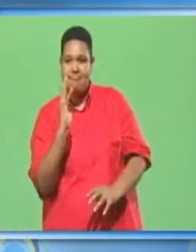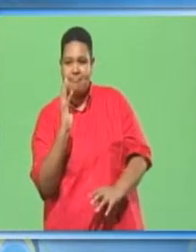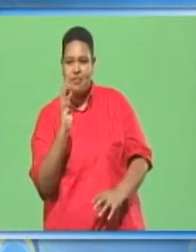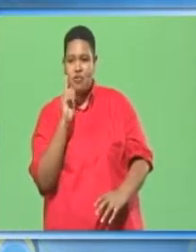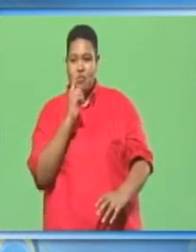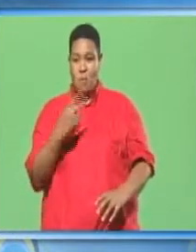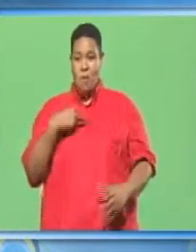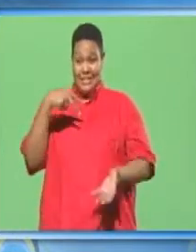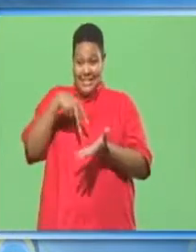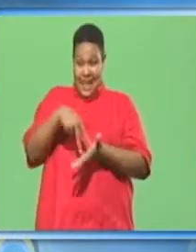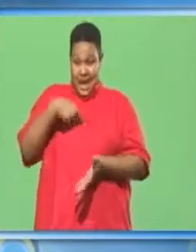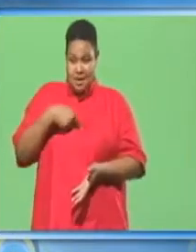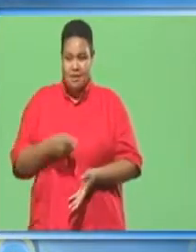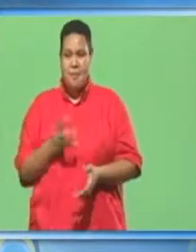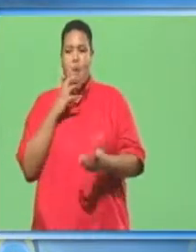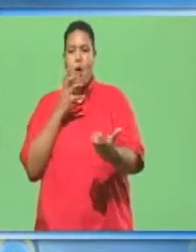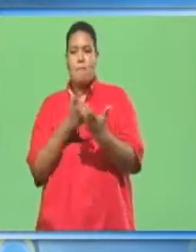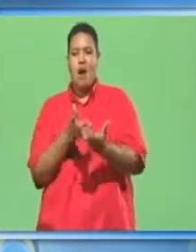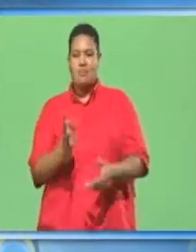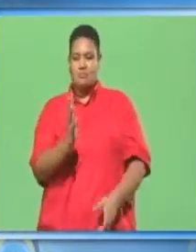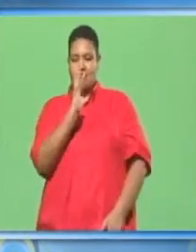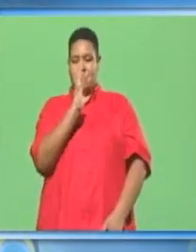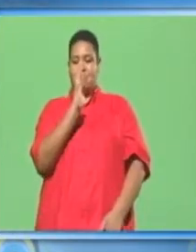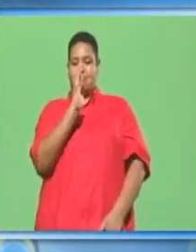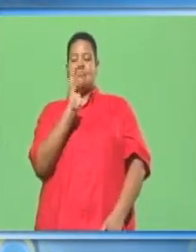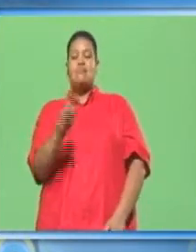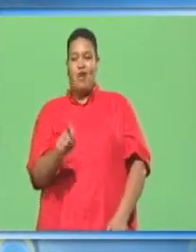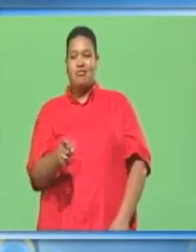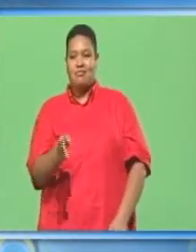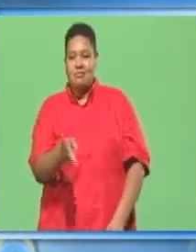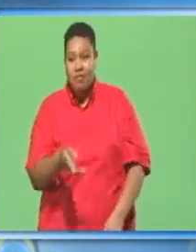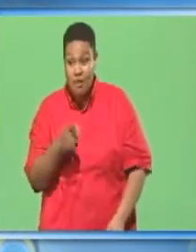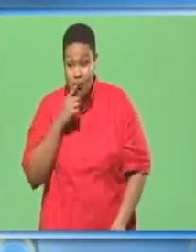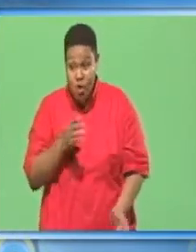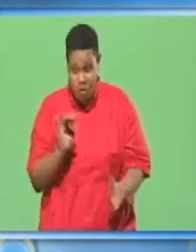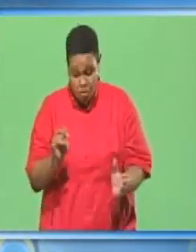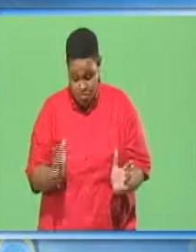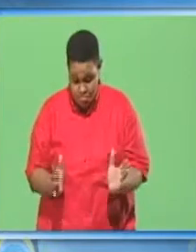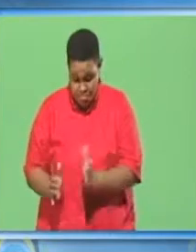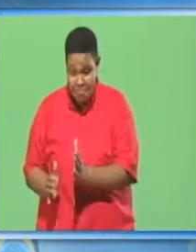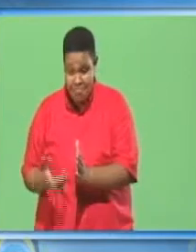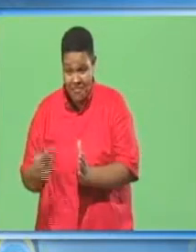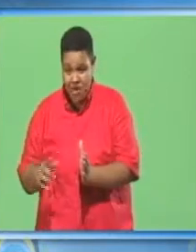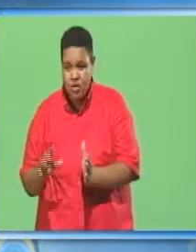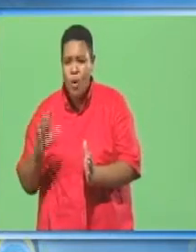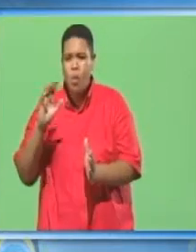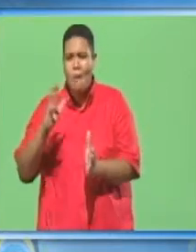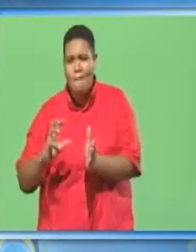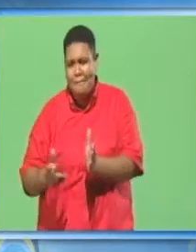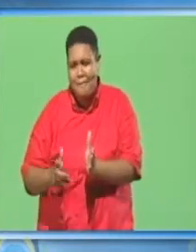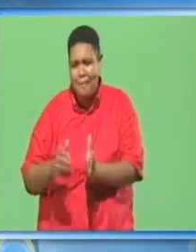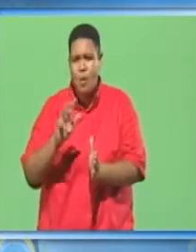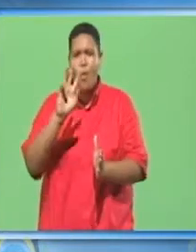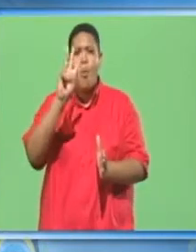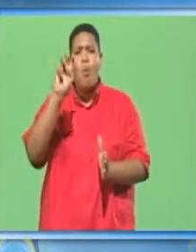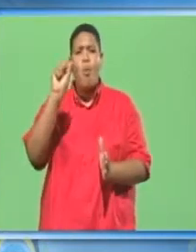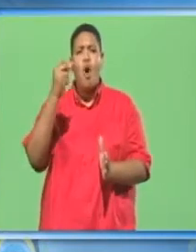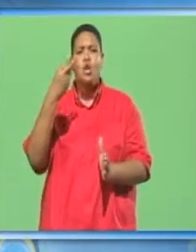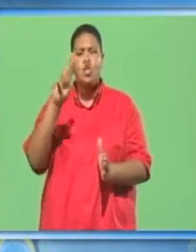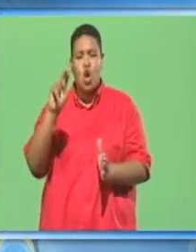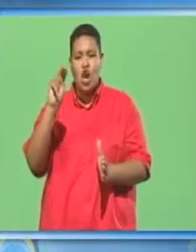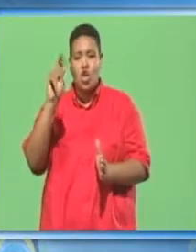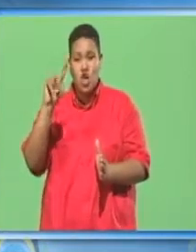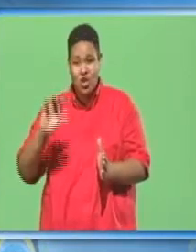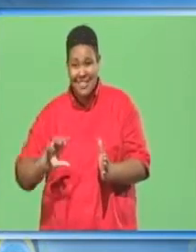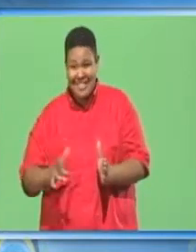you standing at the front of the machine. Insert the washer and nut and start tightening by hand. When you